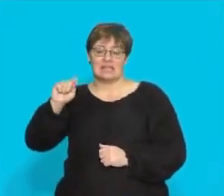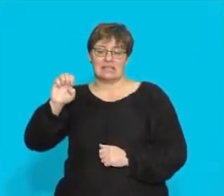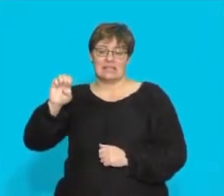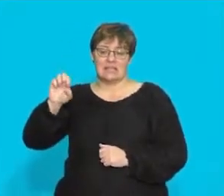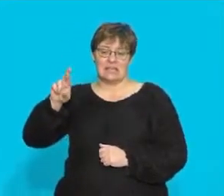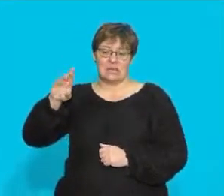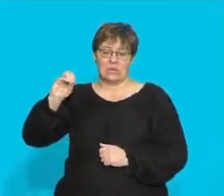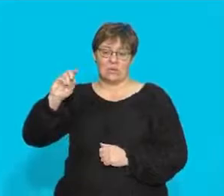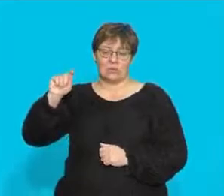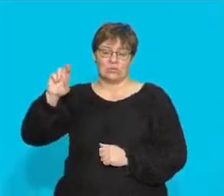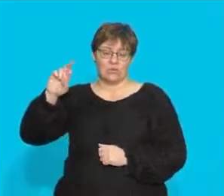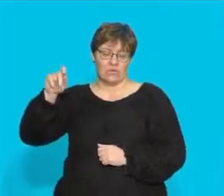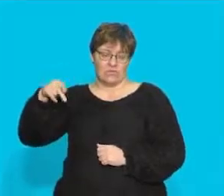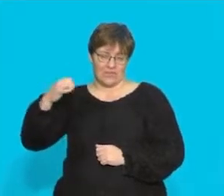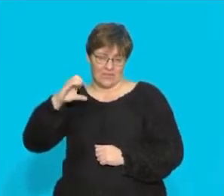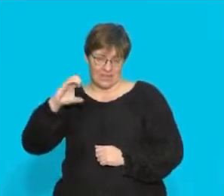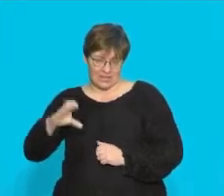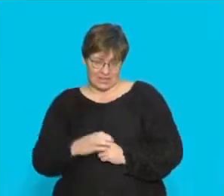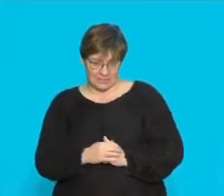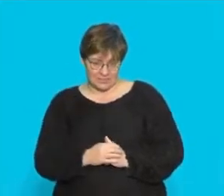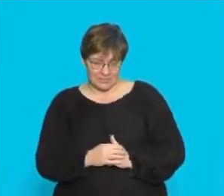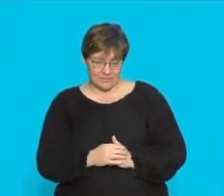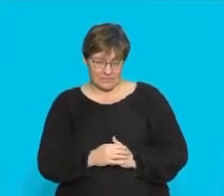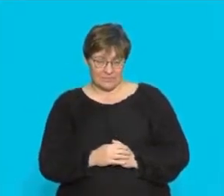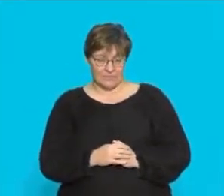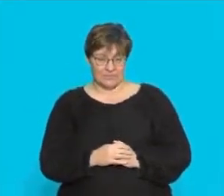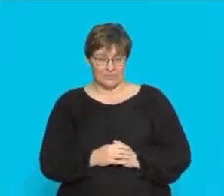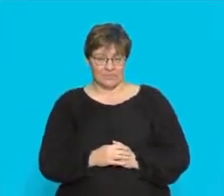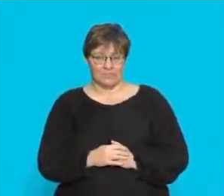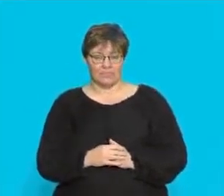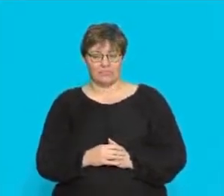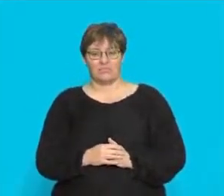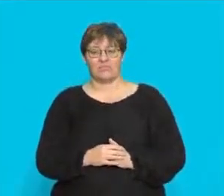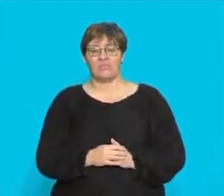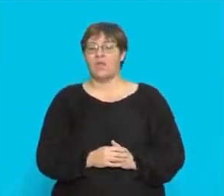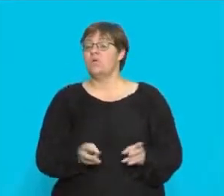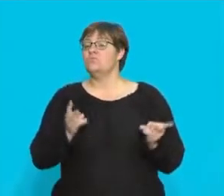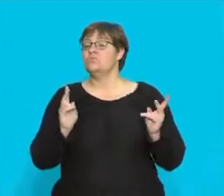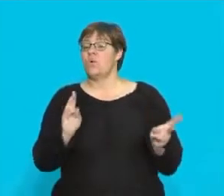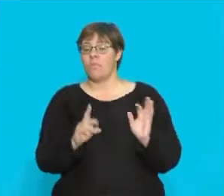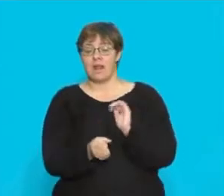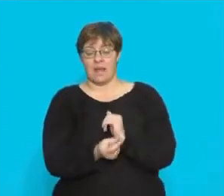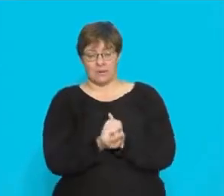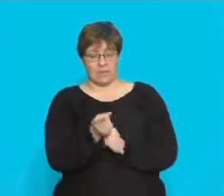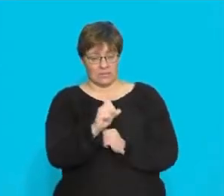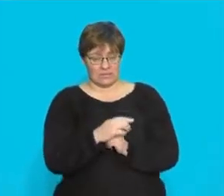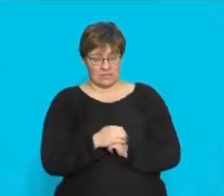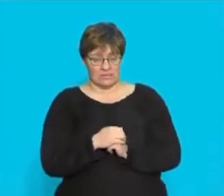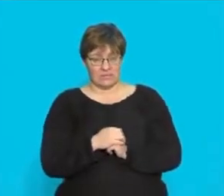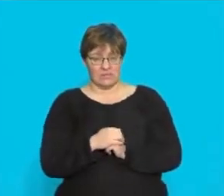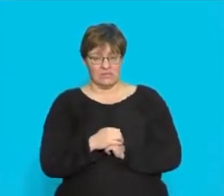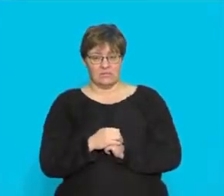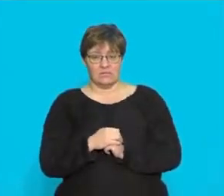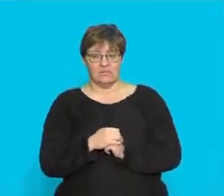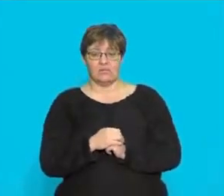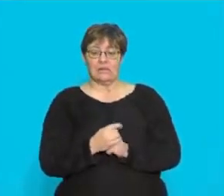be heterotrophic. They need to eat. Right? And usually what's going to happen is we're going to